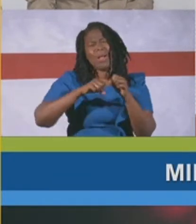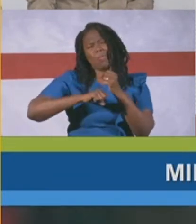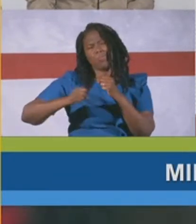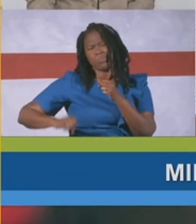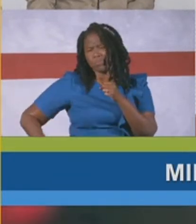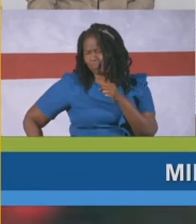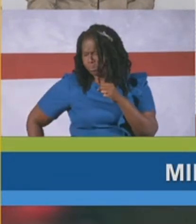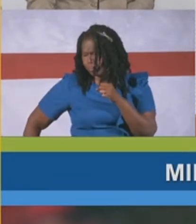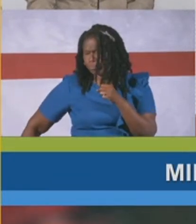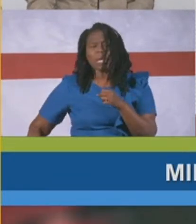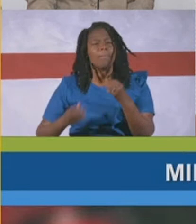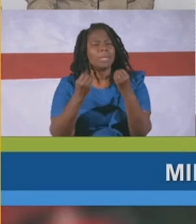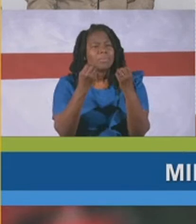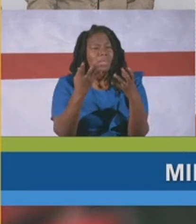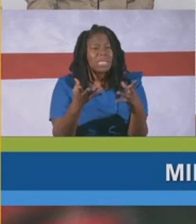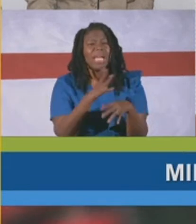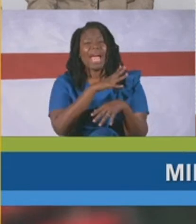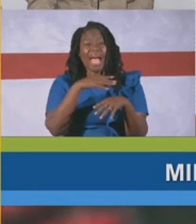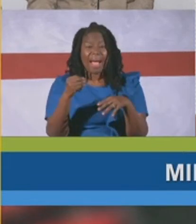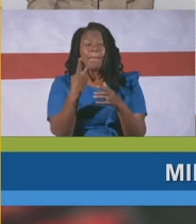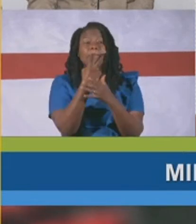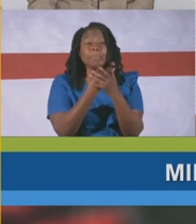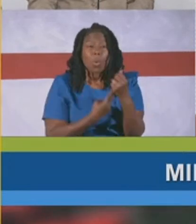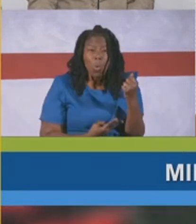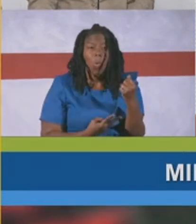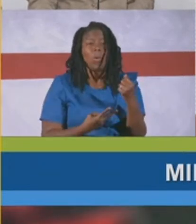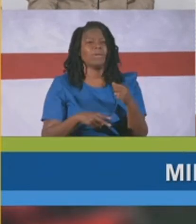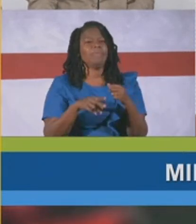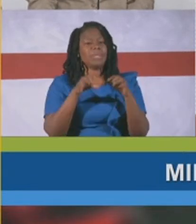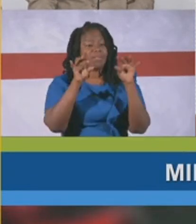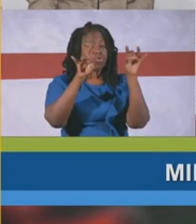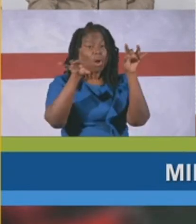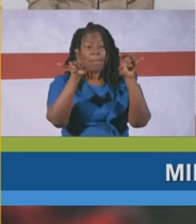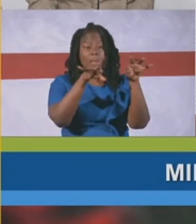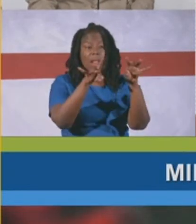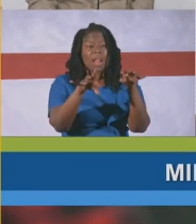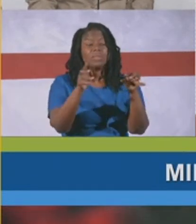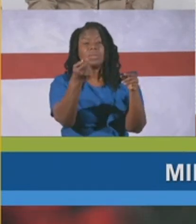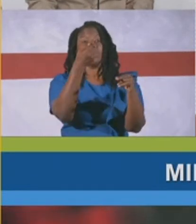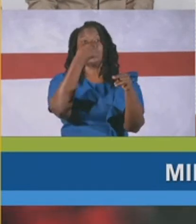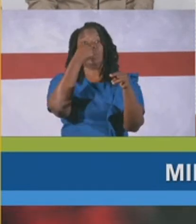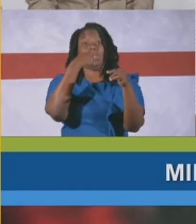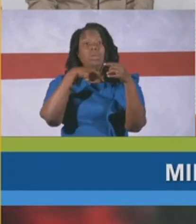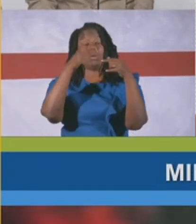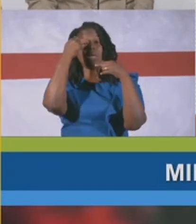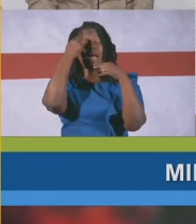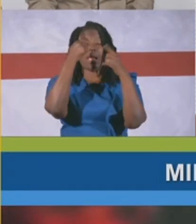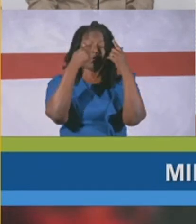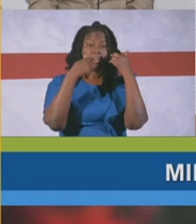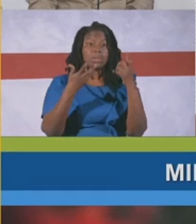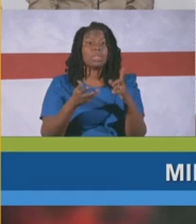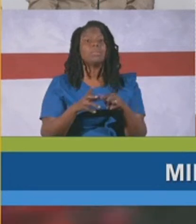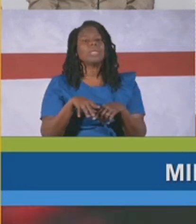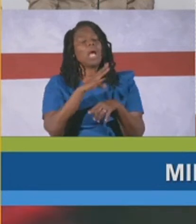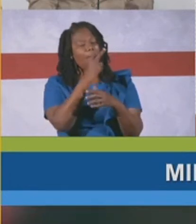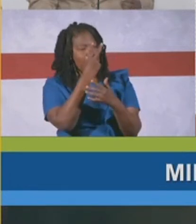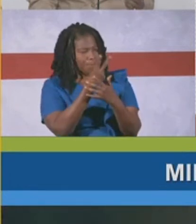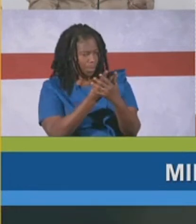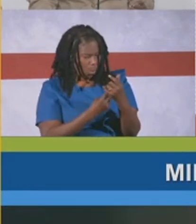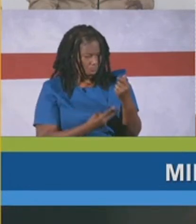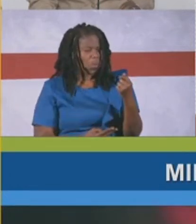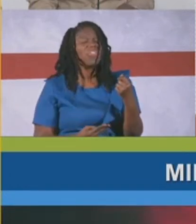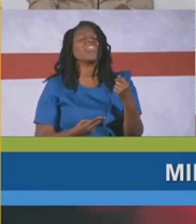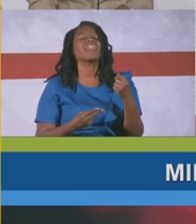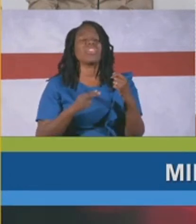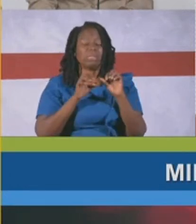etc. They are both spread by droplets. Interestingly enough, they can both be detected by PCR testing, but in